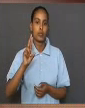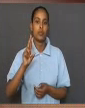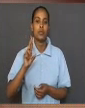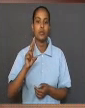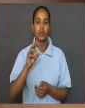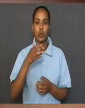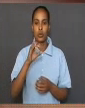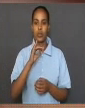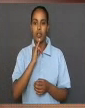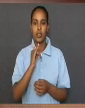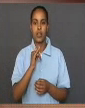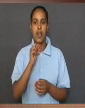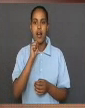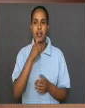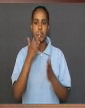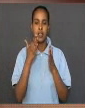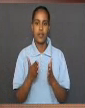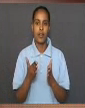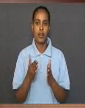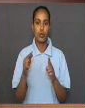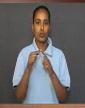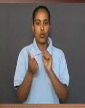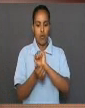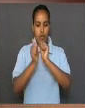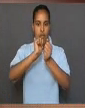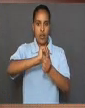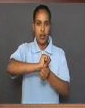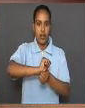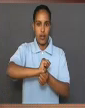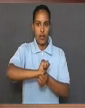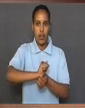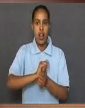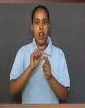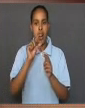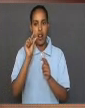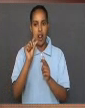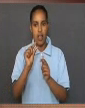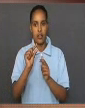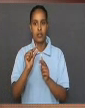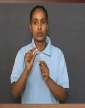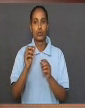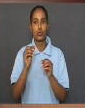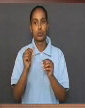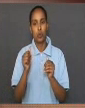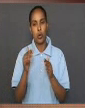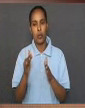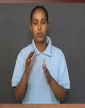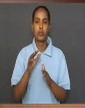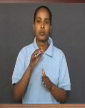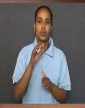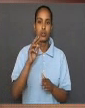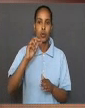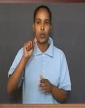solution is acidified to convert it into a less soluble